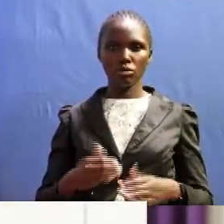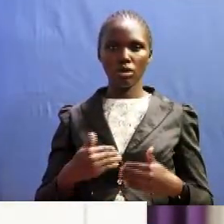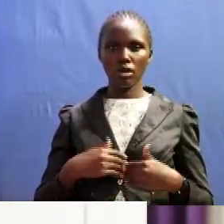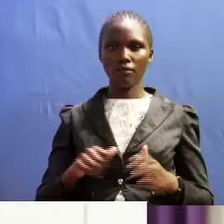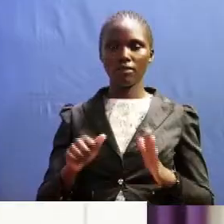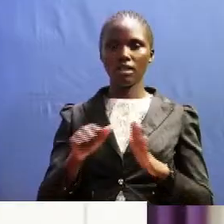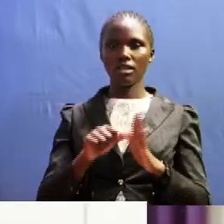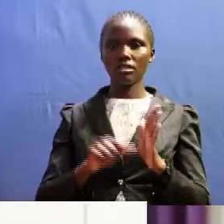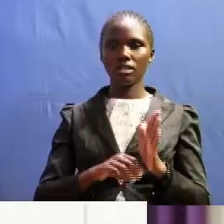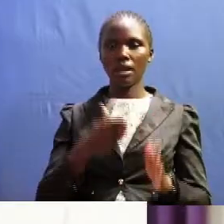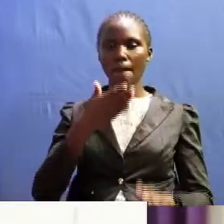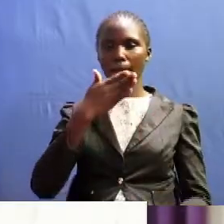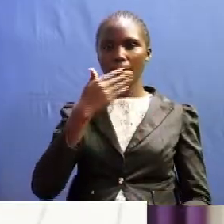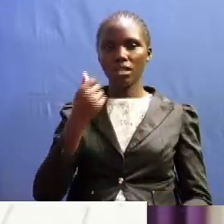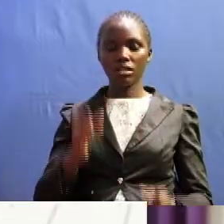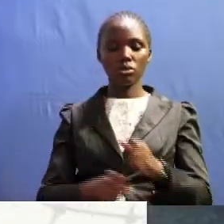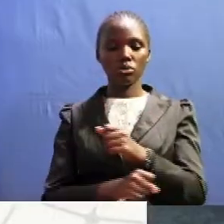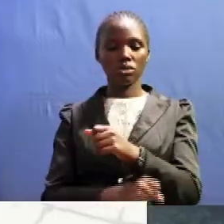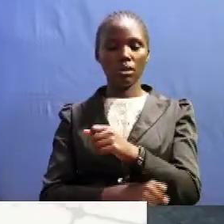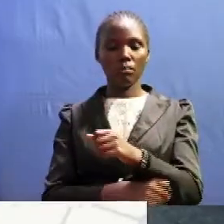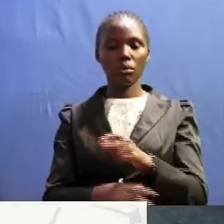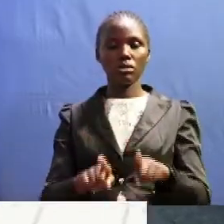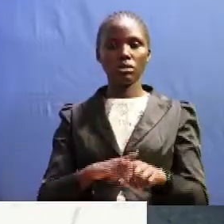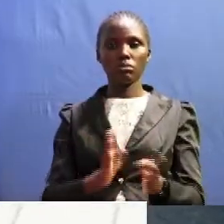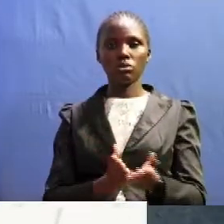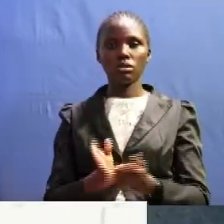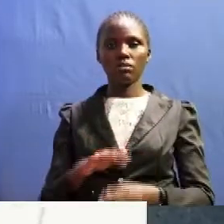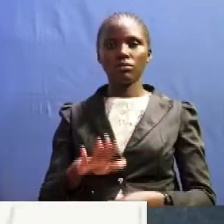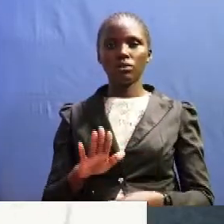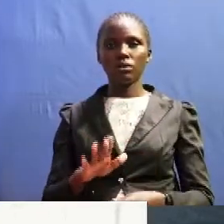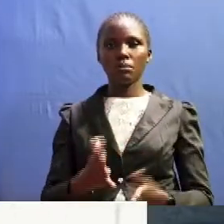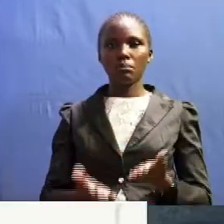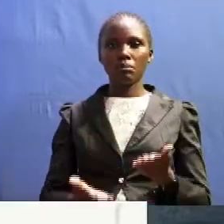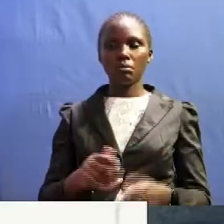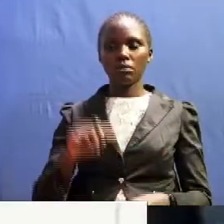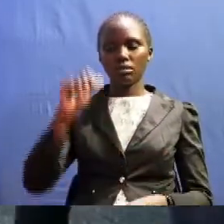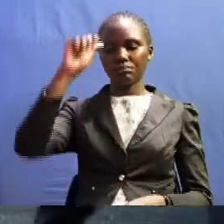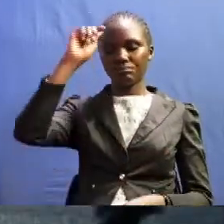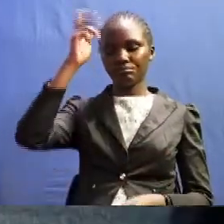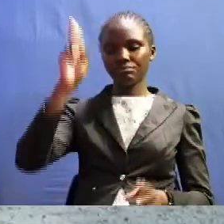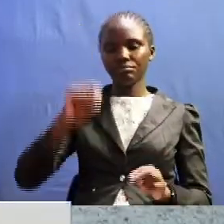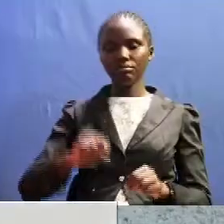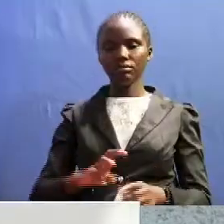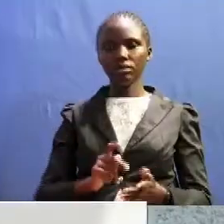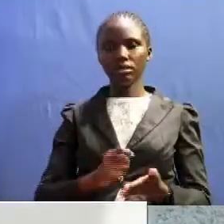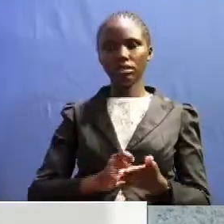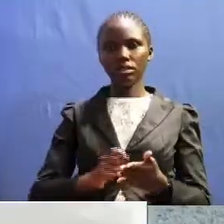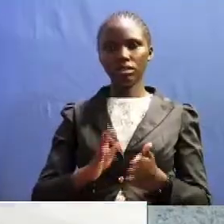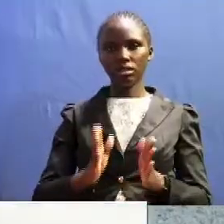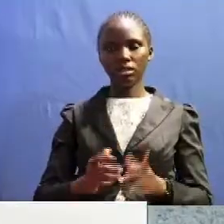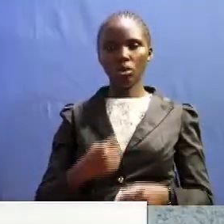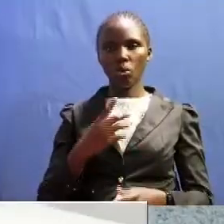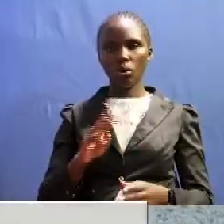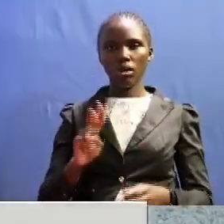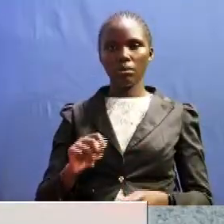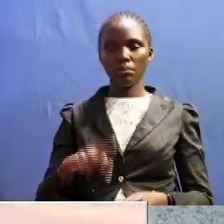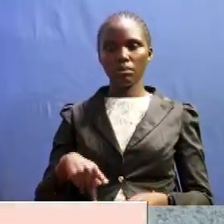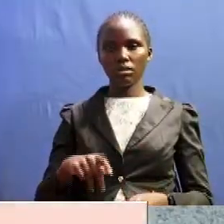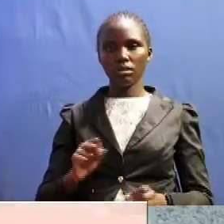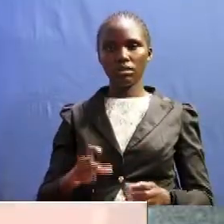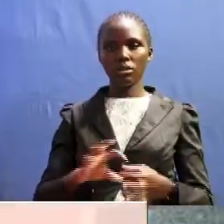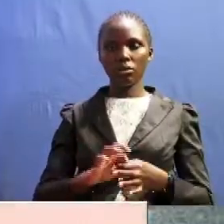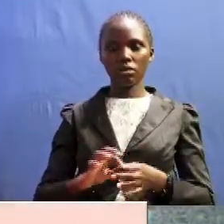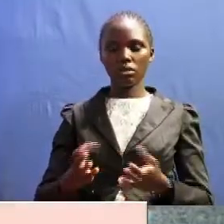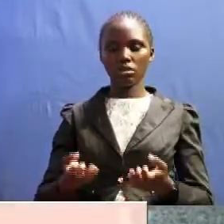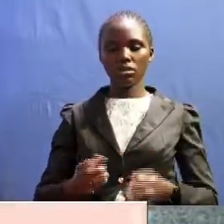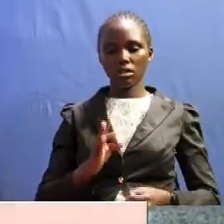nia jema, nia ya kuwatumikia. The standoff between the executive and legislature persists, with MPs urging unity